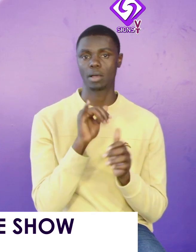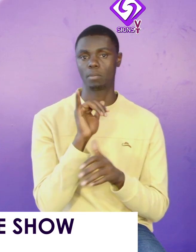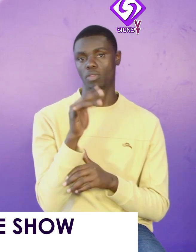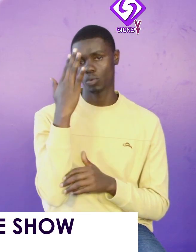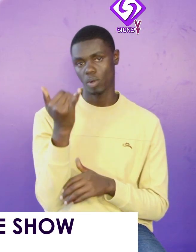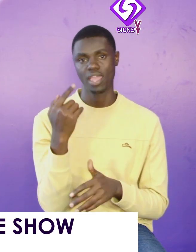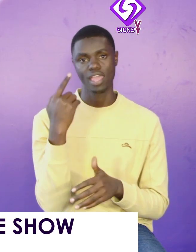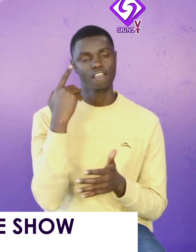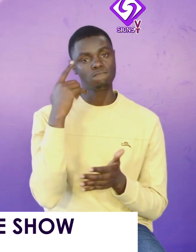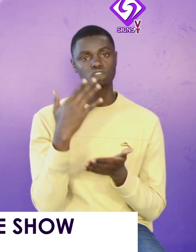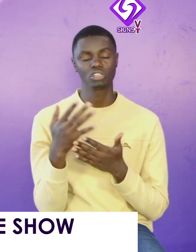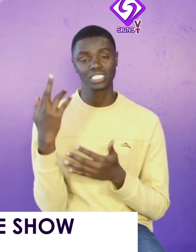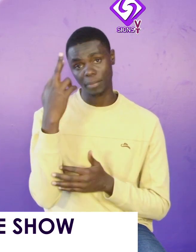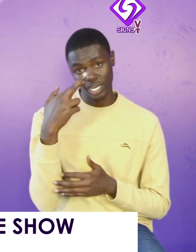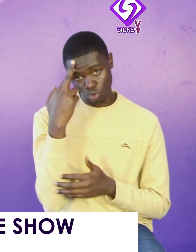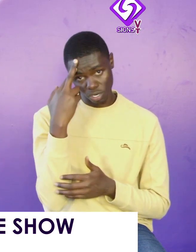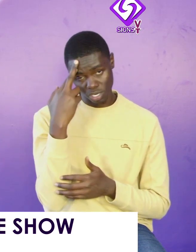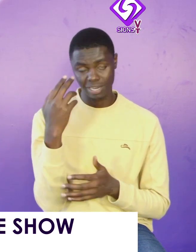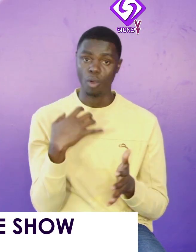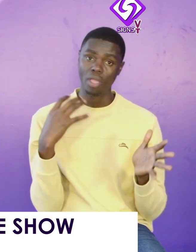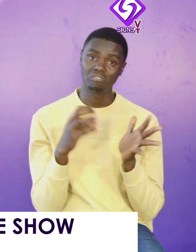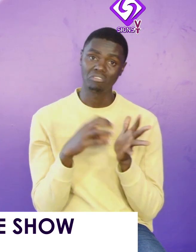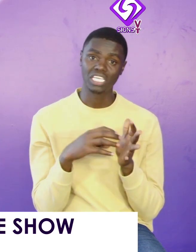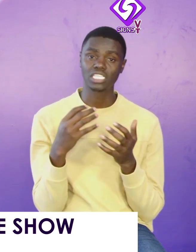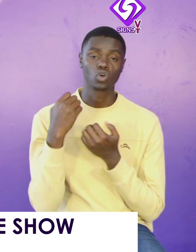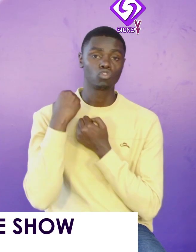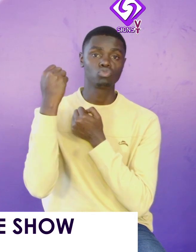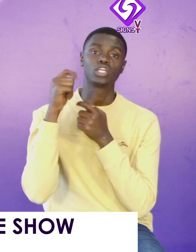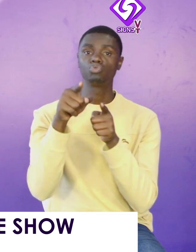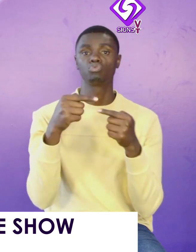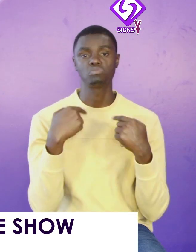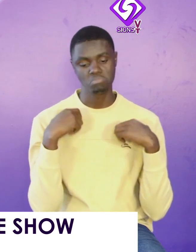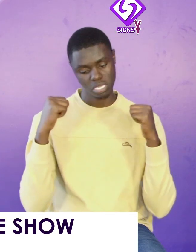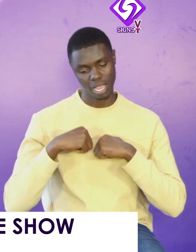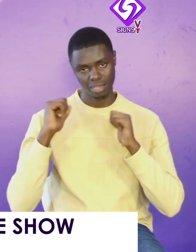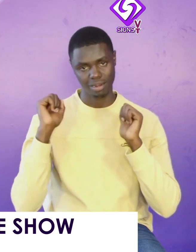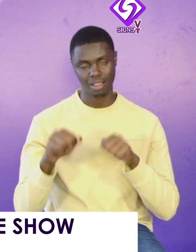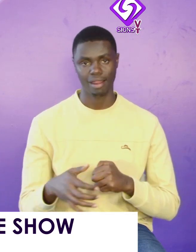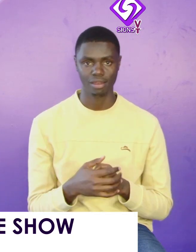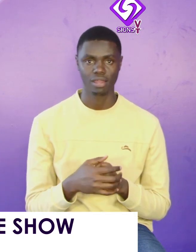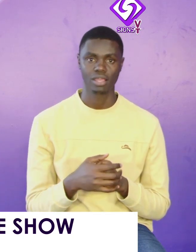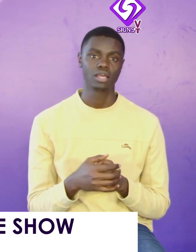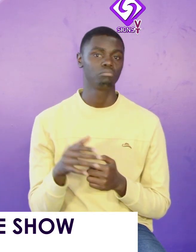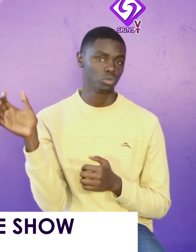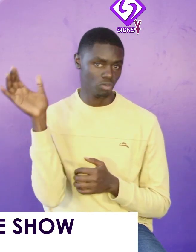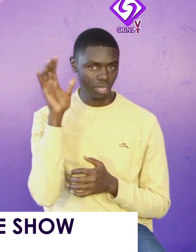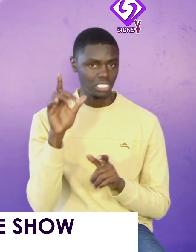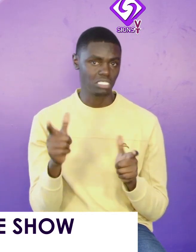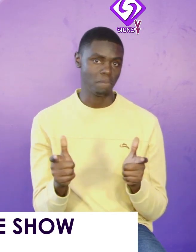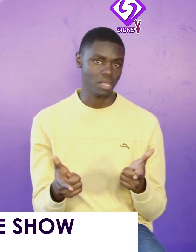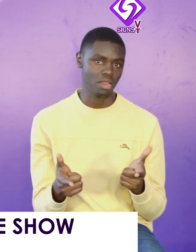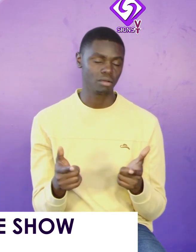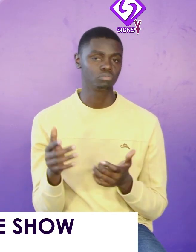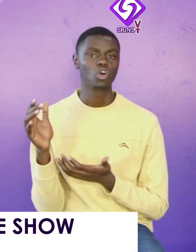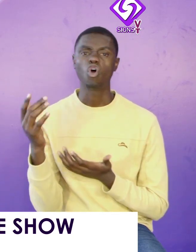for some reason there are cases of suicide. You and I would agree. You've either had it in the media or you've